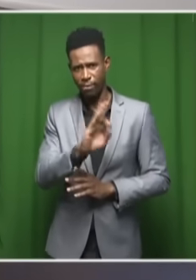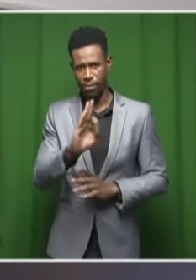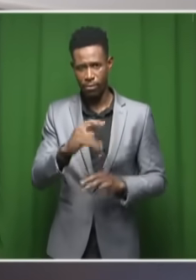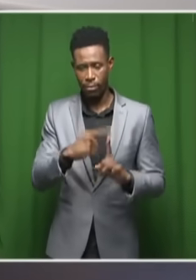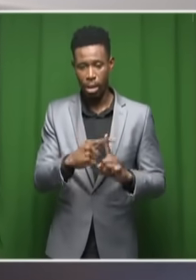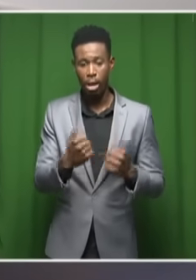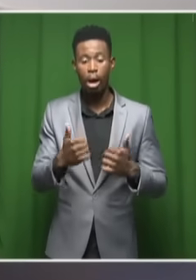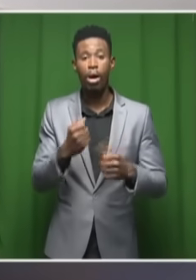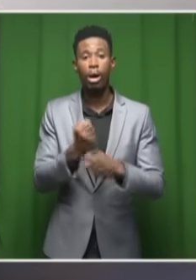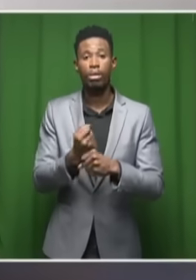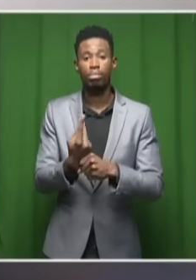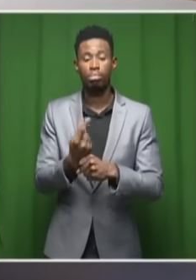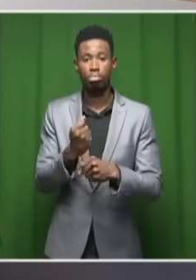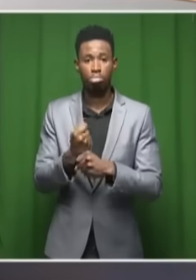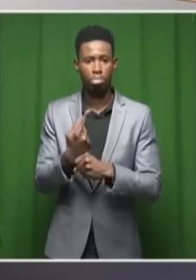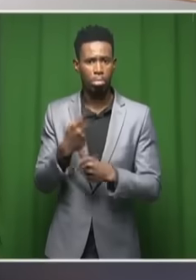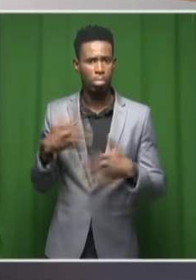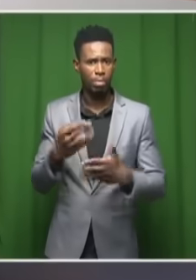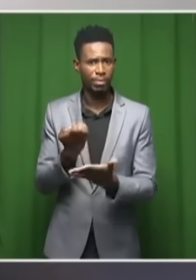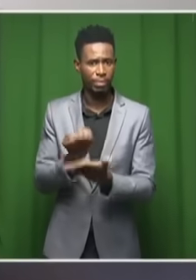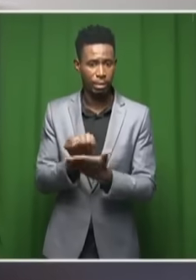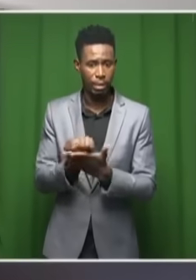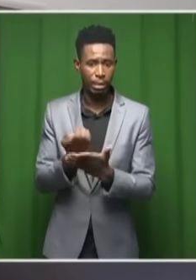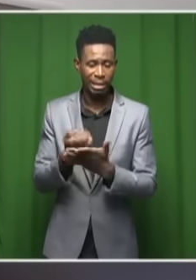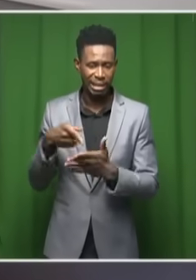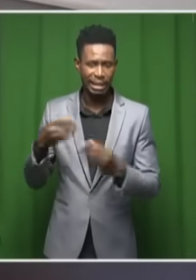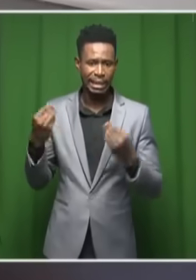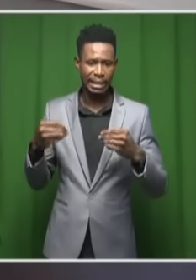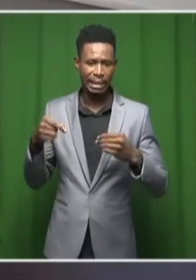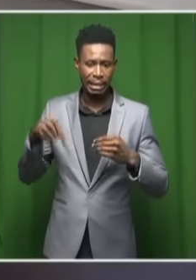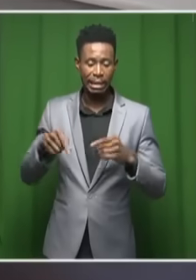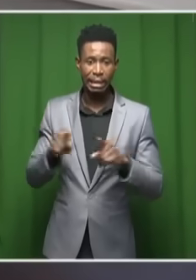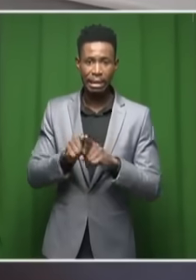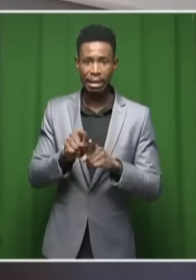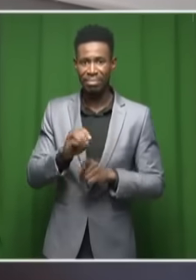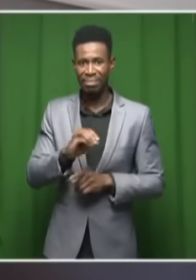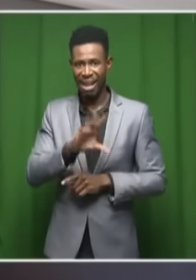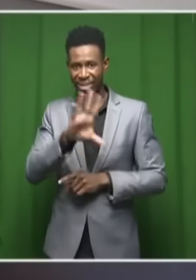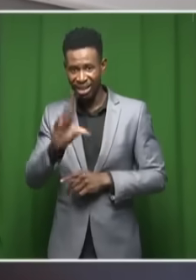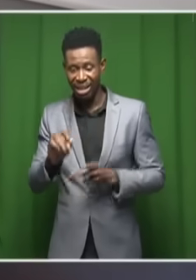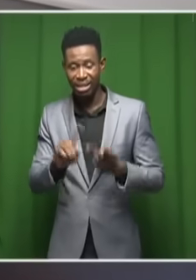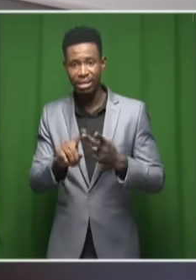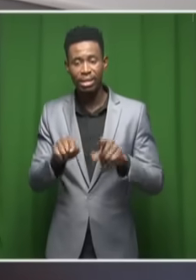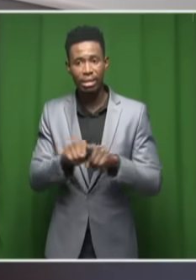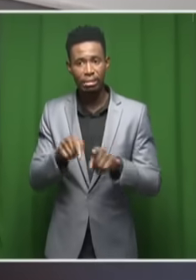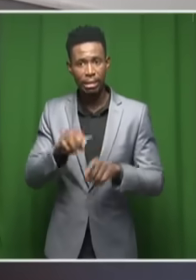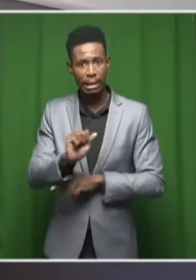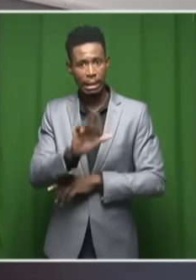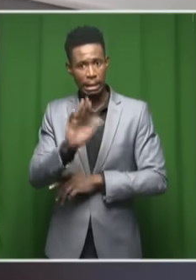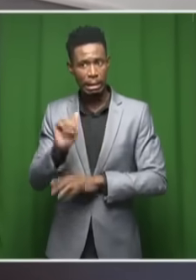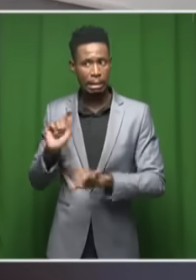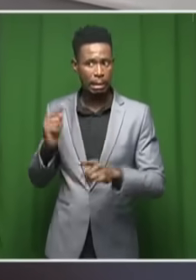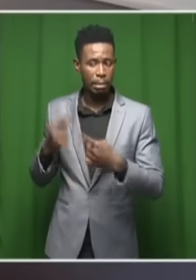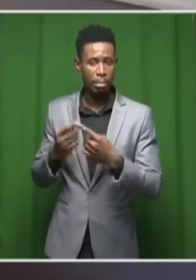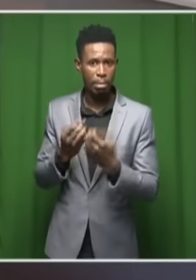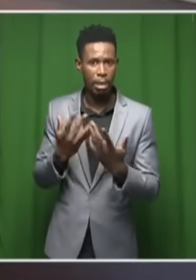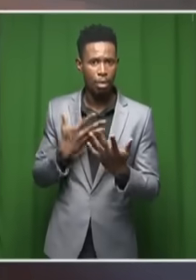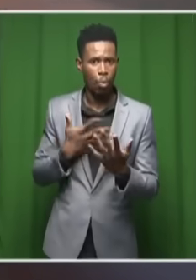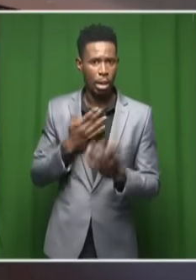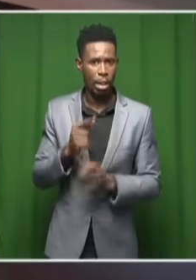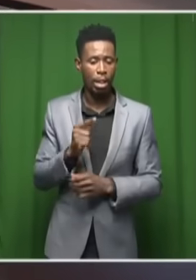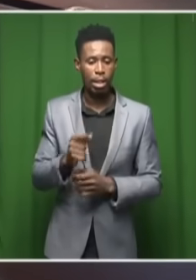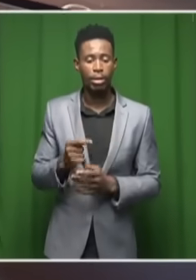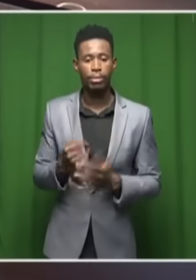Gauteng now. Gauteng is the economic hub of South Africa and the continent at large. It's been hotly contested. These are results predicted at the